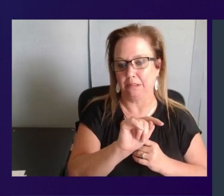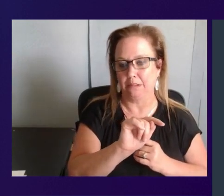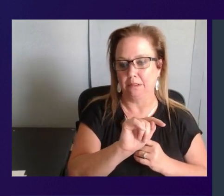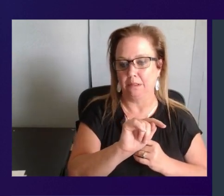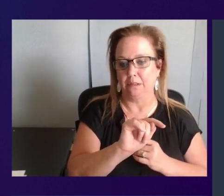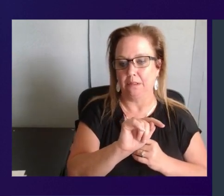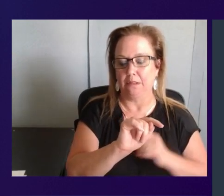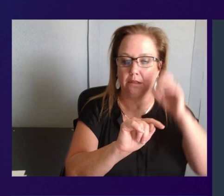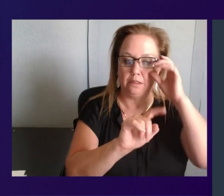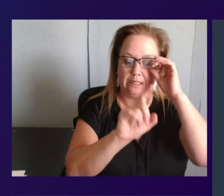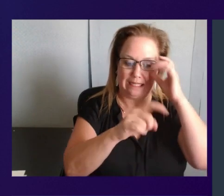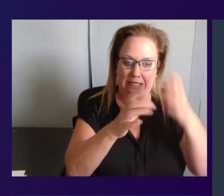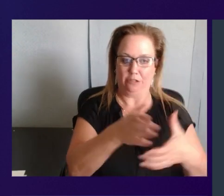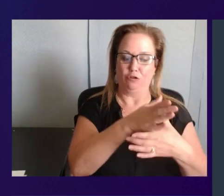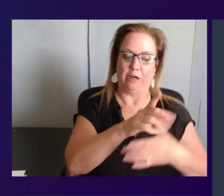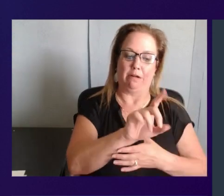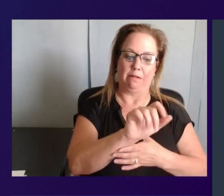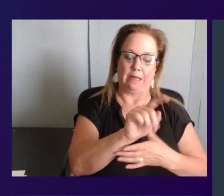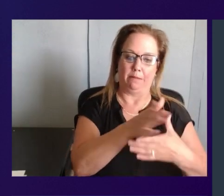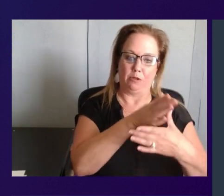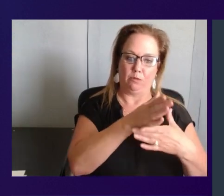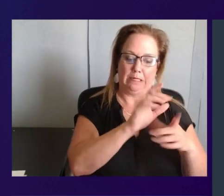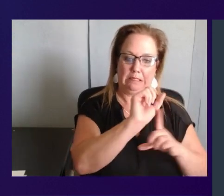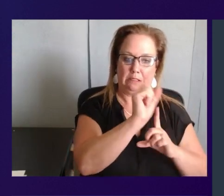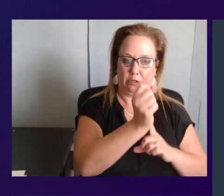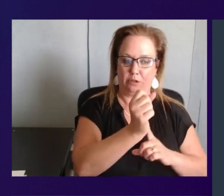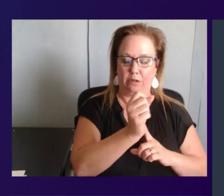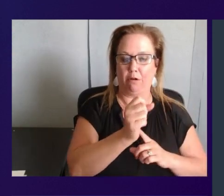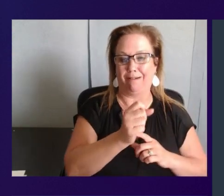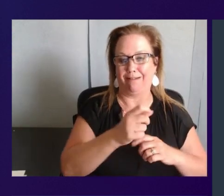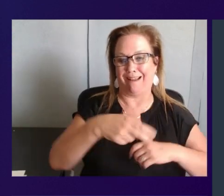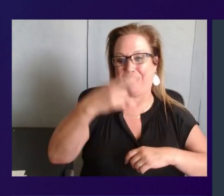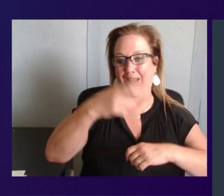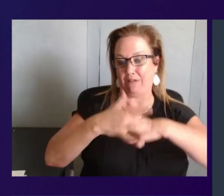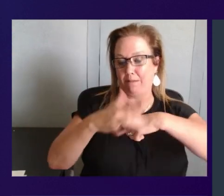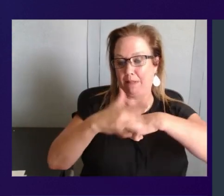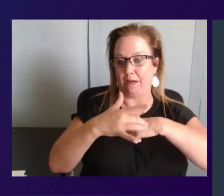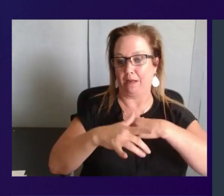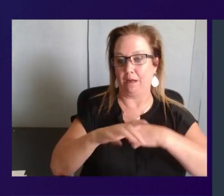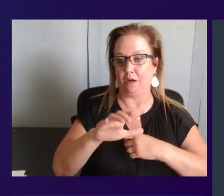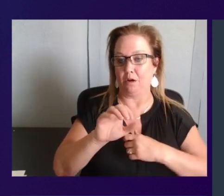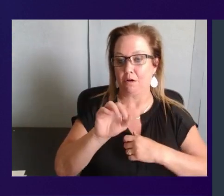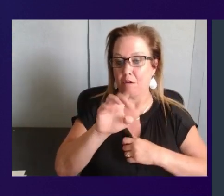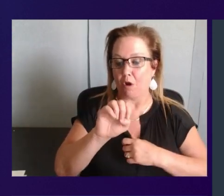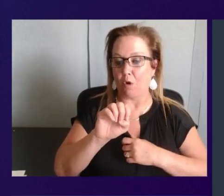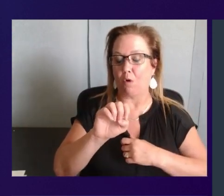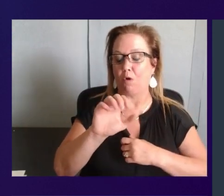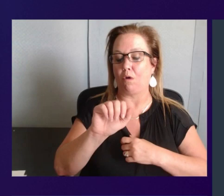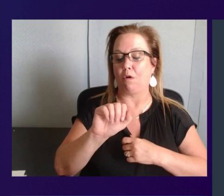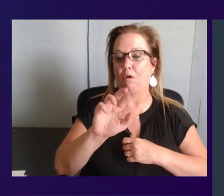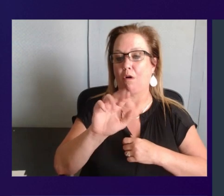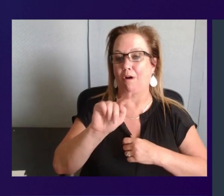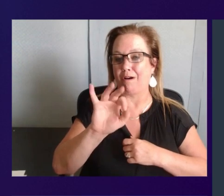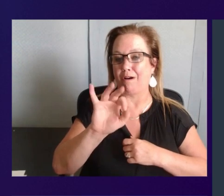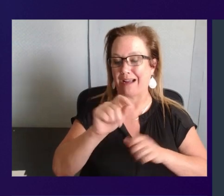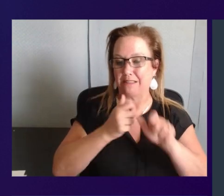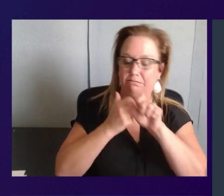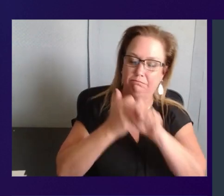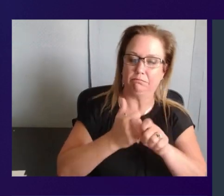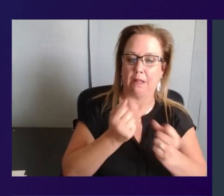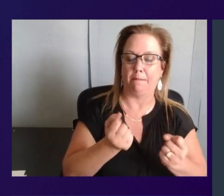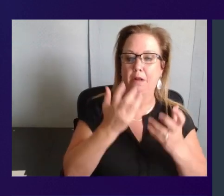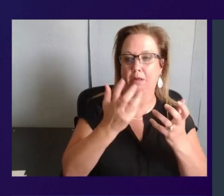need to share data between instances for high availability, with code and artifacts persisted to multiple